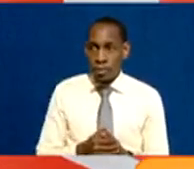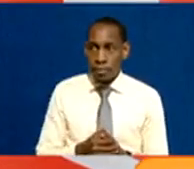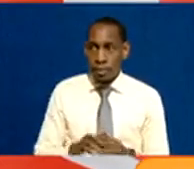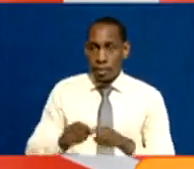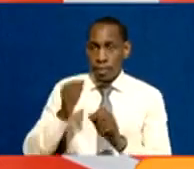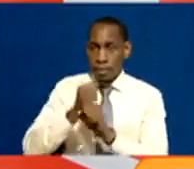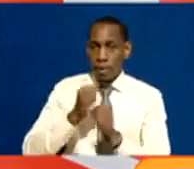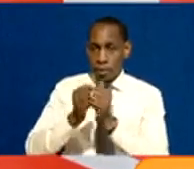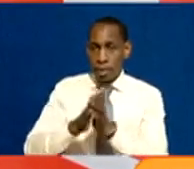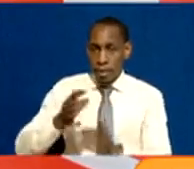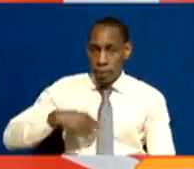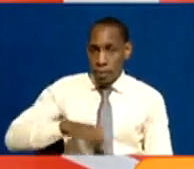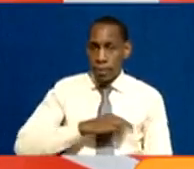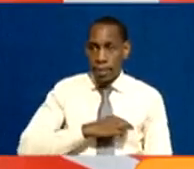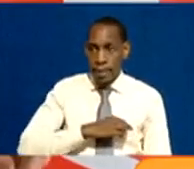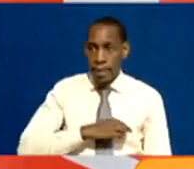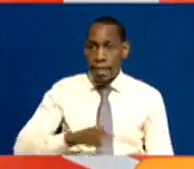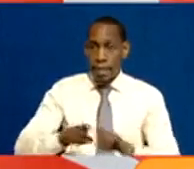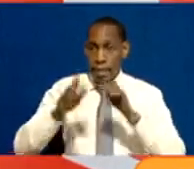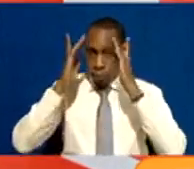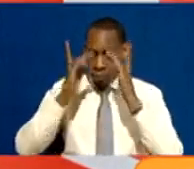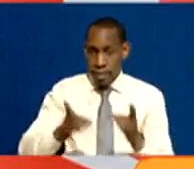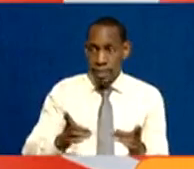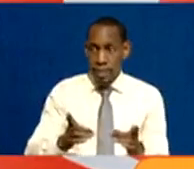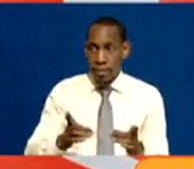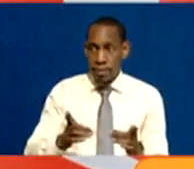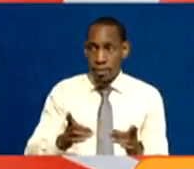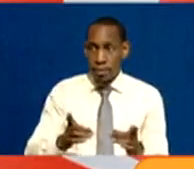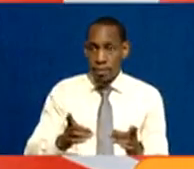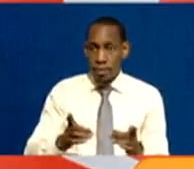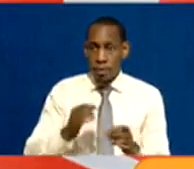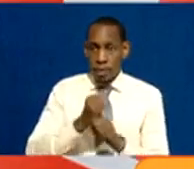have worked with us and have decided and privileged to work with them